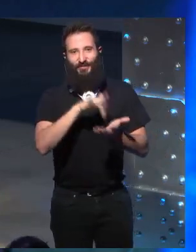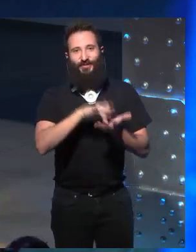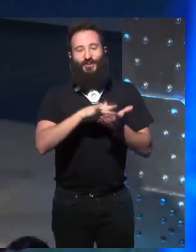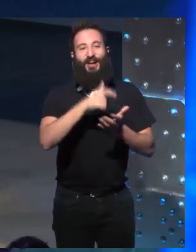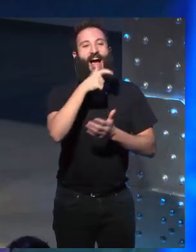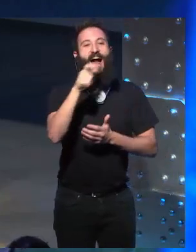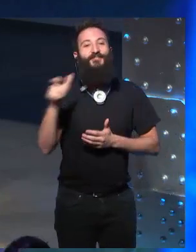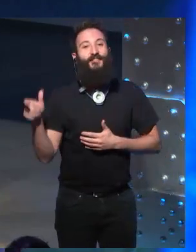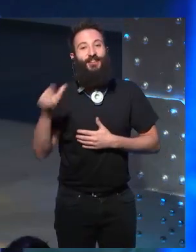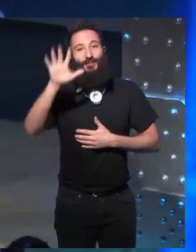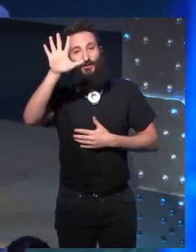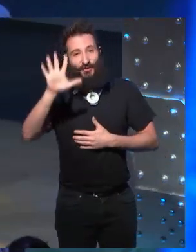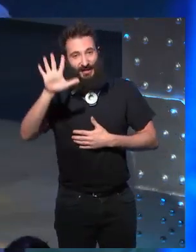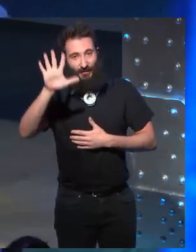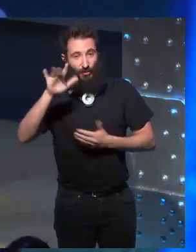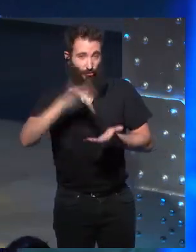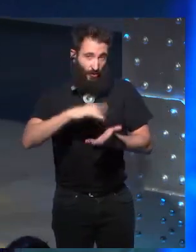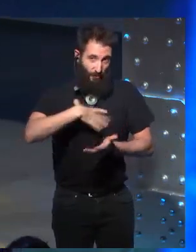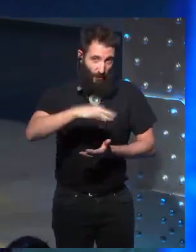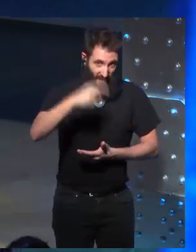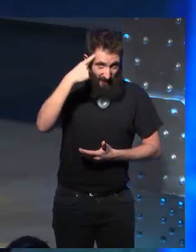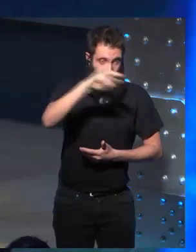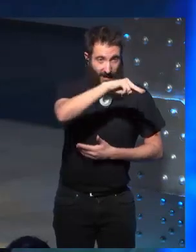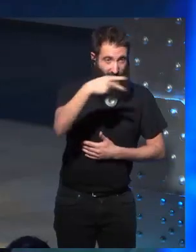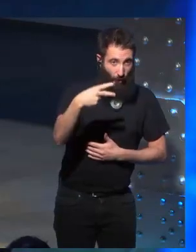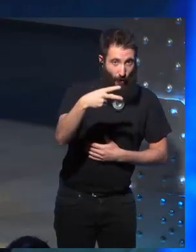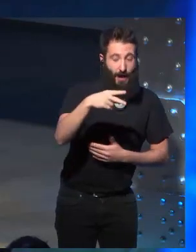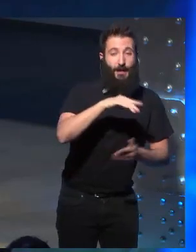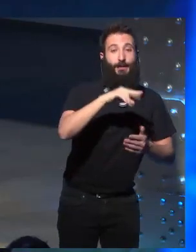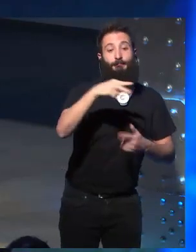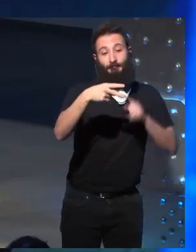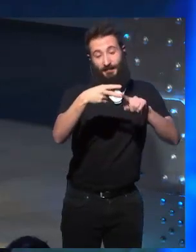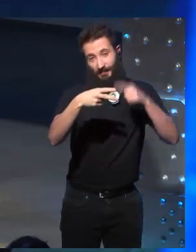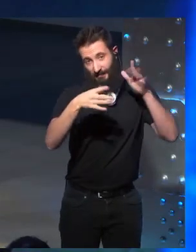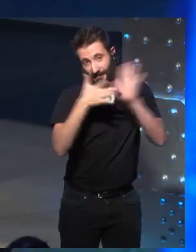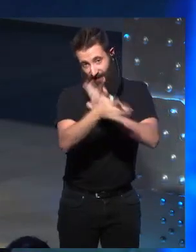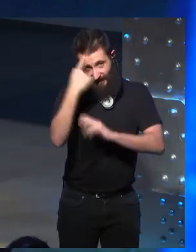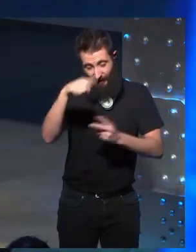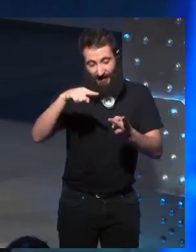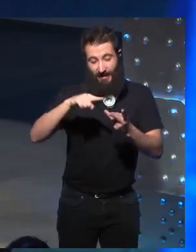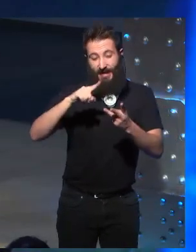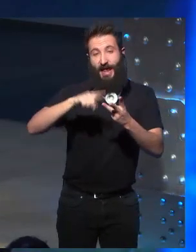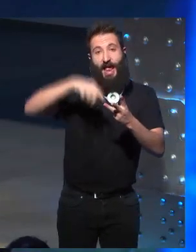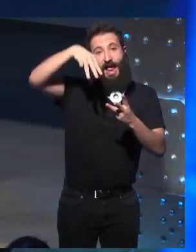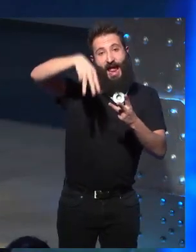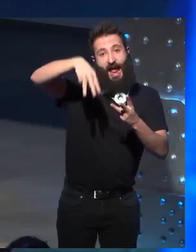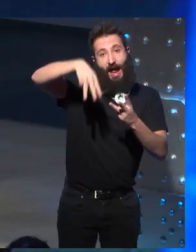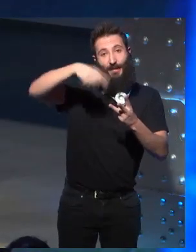Equals means, well, you know. And M is the first letter of